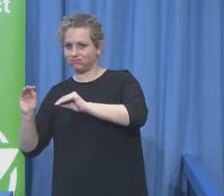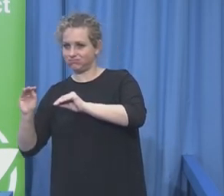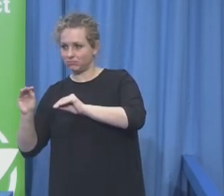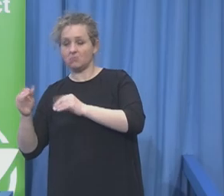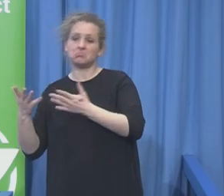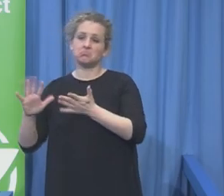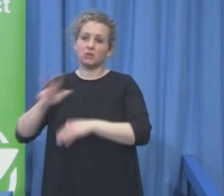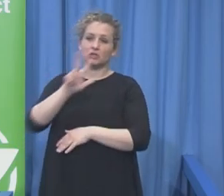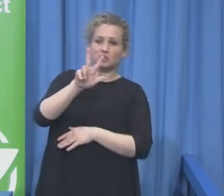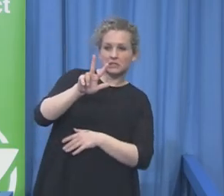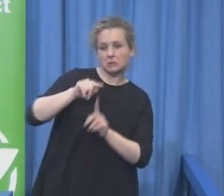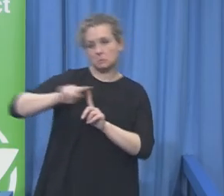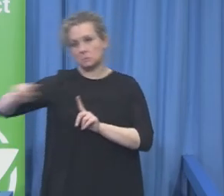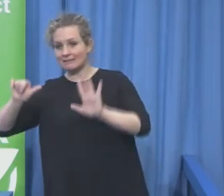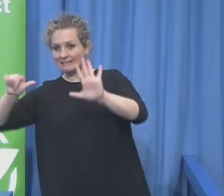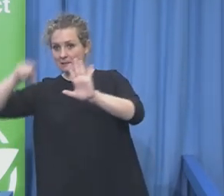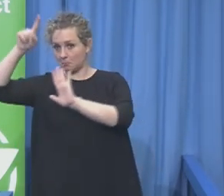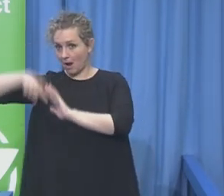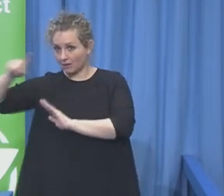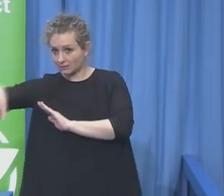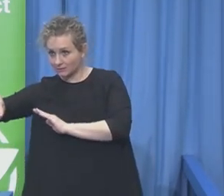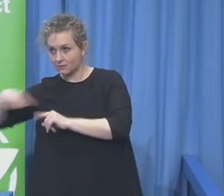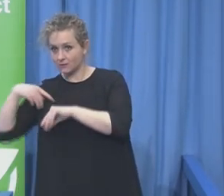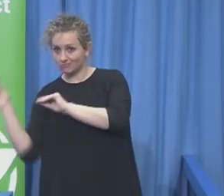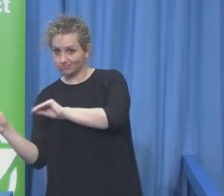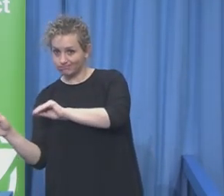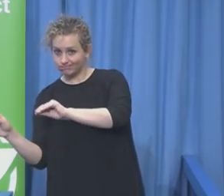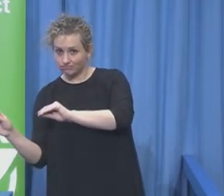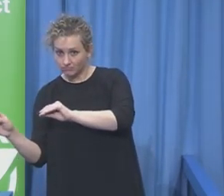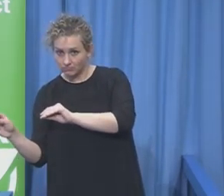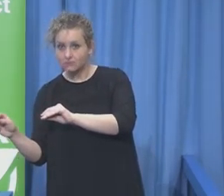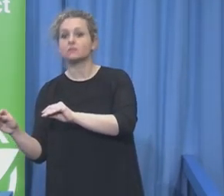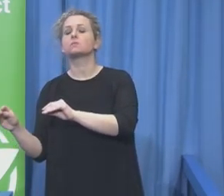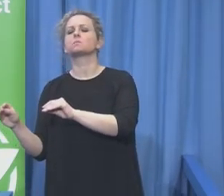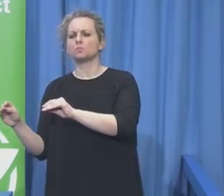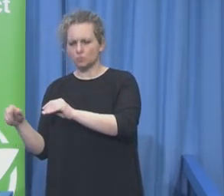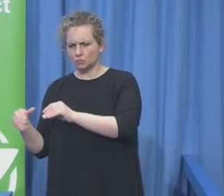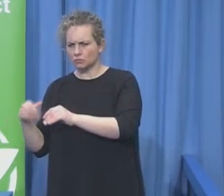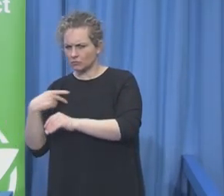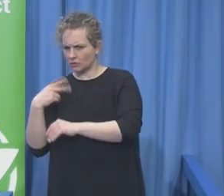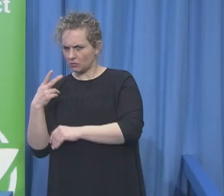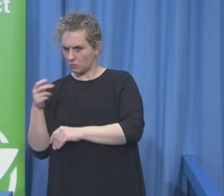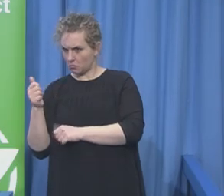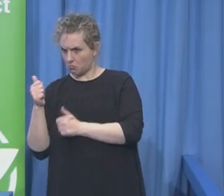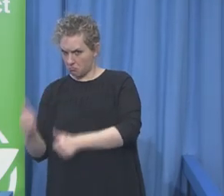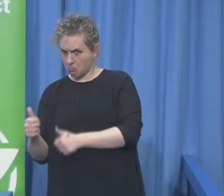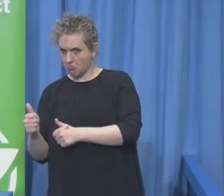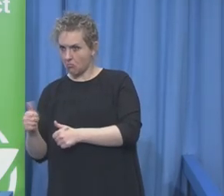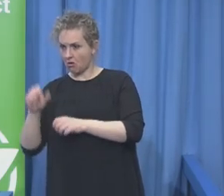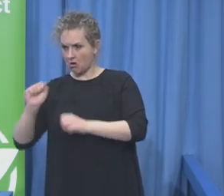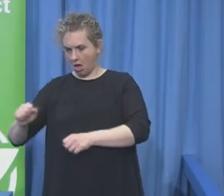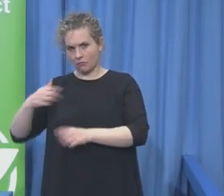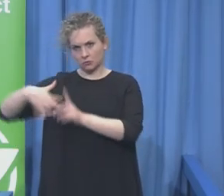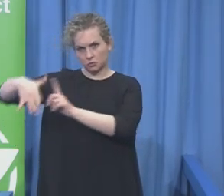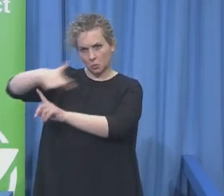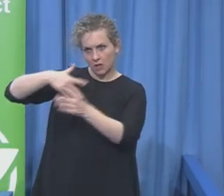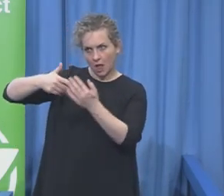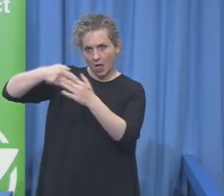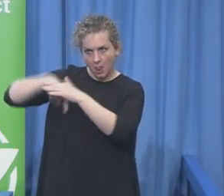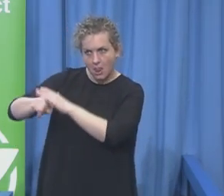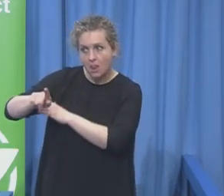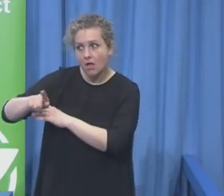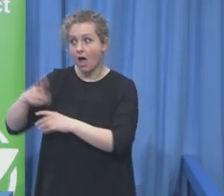your students have the right soft skills, good behavior, good motivation, they are in time, they are honest, and they do their work